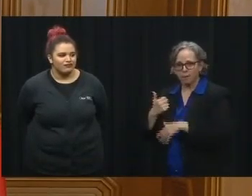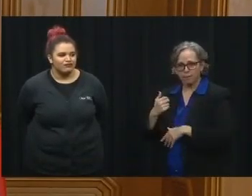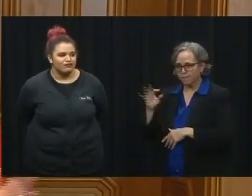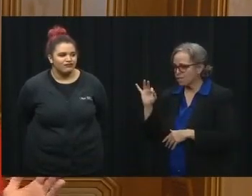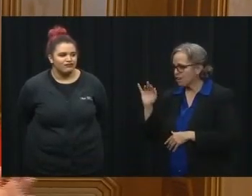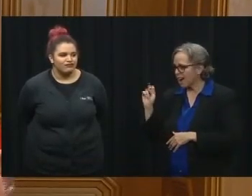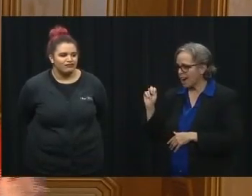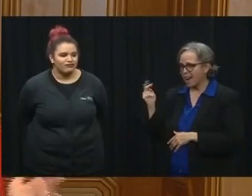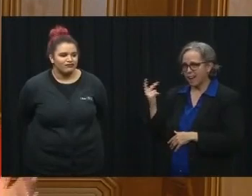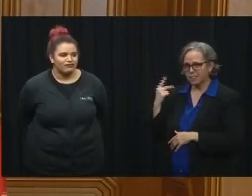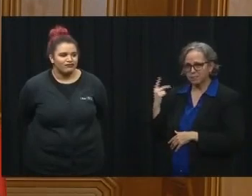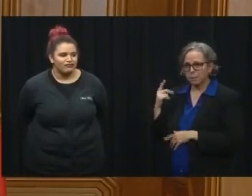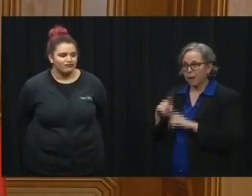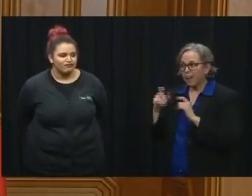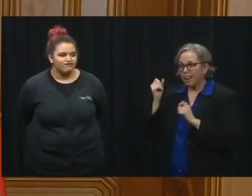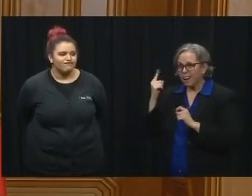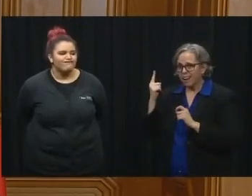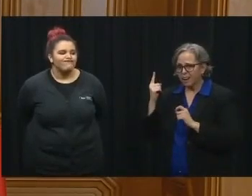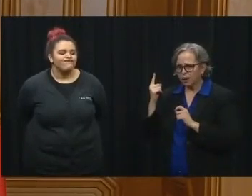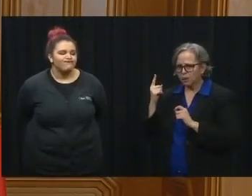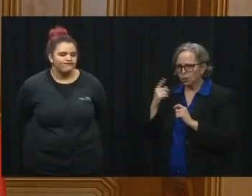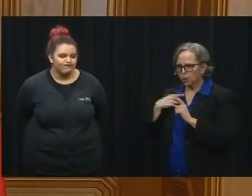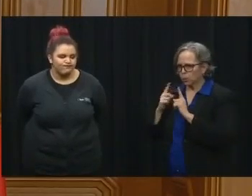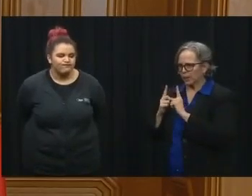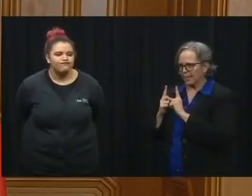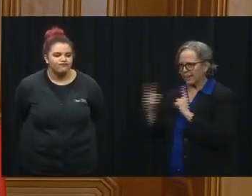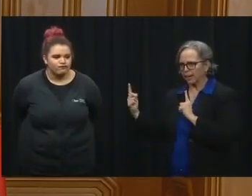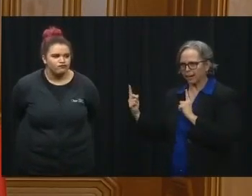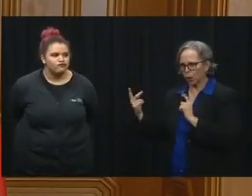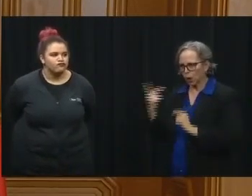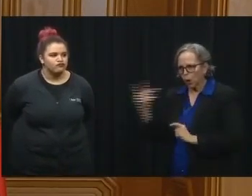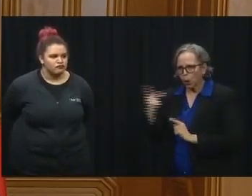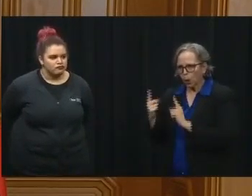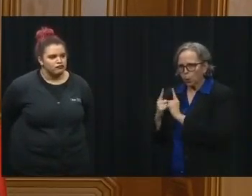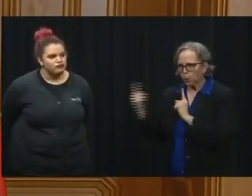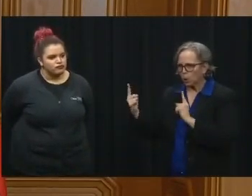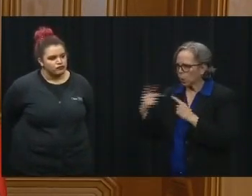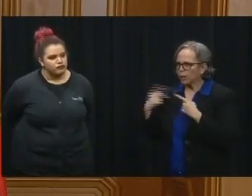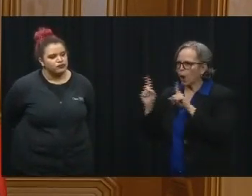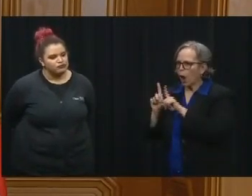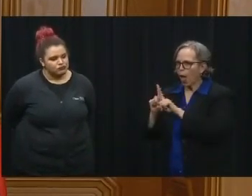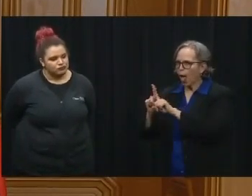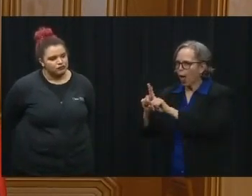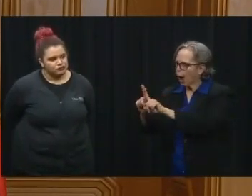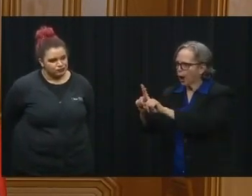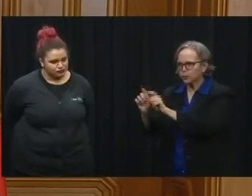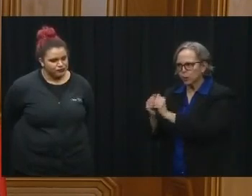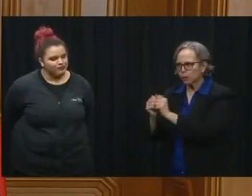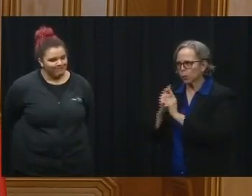you know, we got to keep the distance. Don't bunch up too close. As far as the schools,